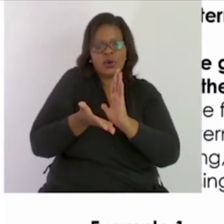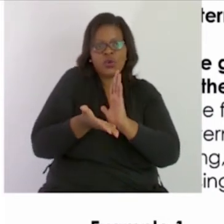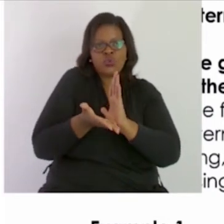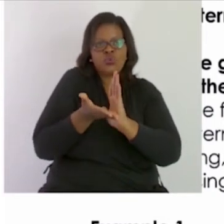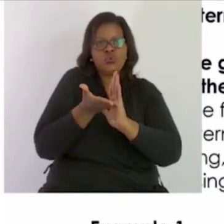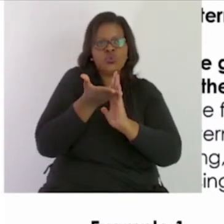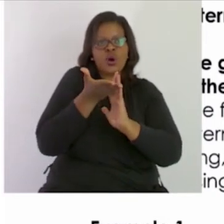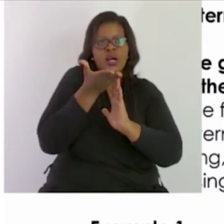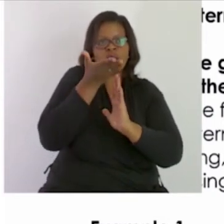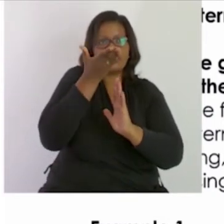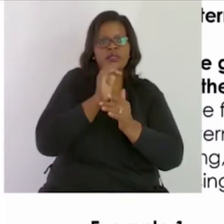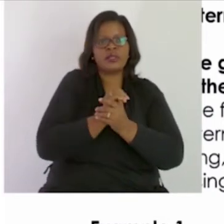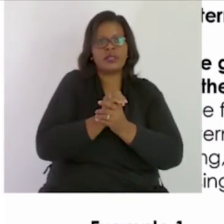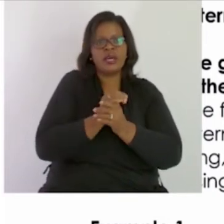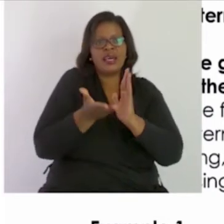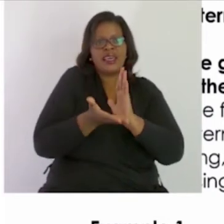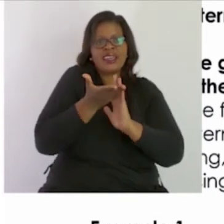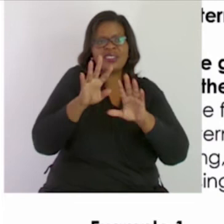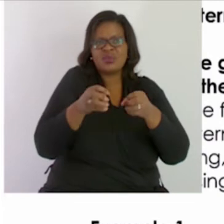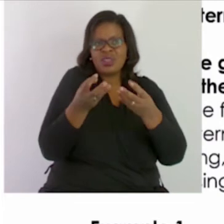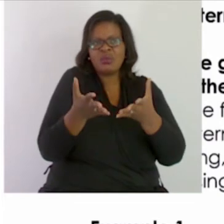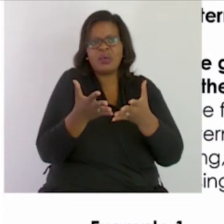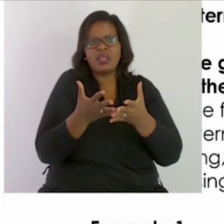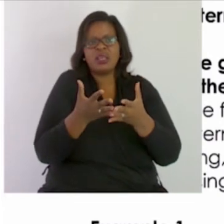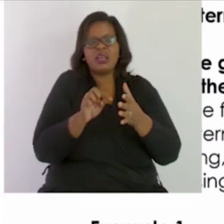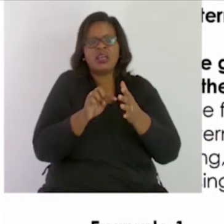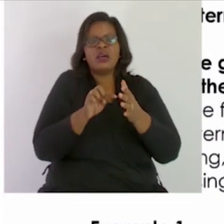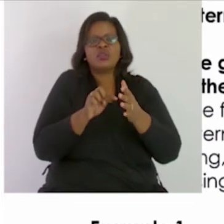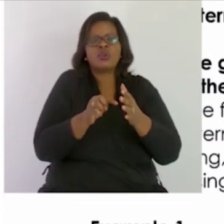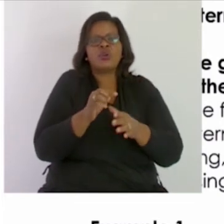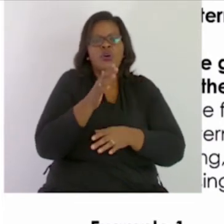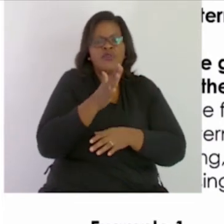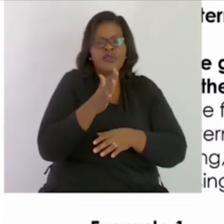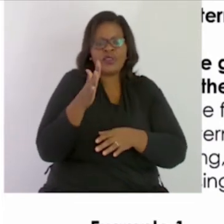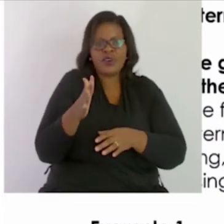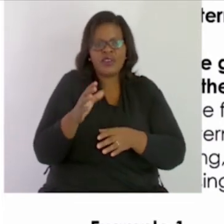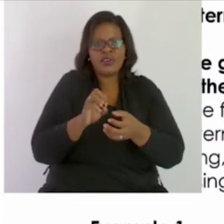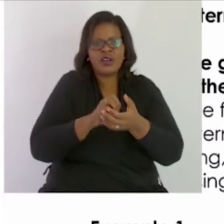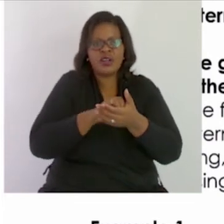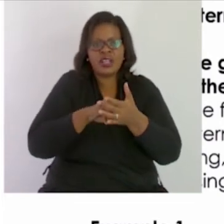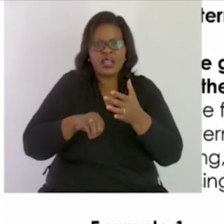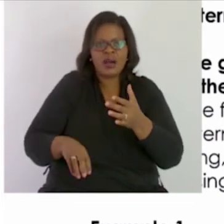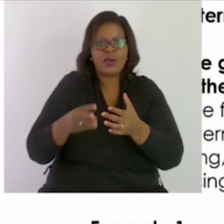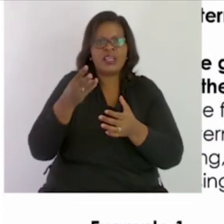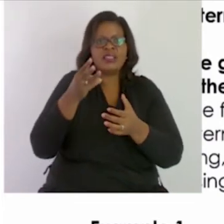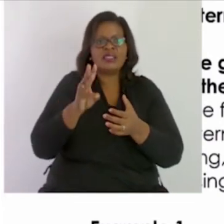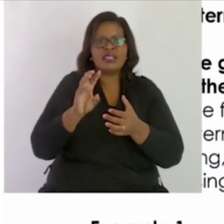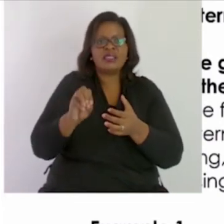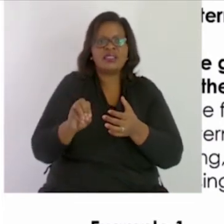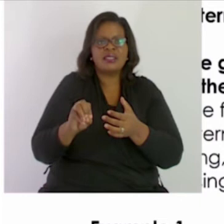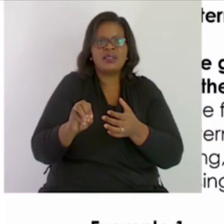we are going up by how many? So we are going to say 55 minus 60, we get 5. So it